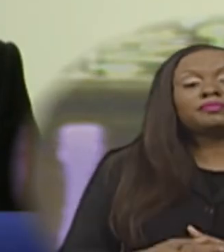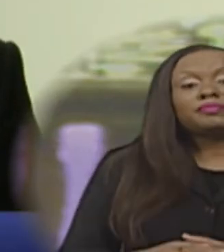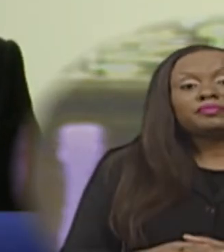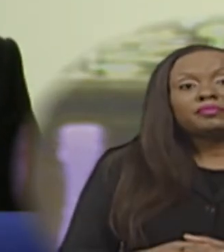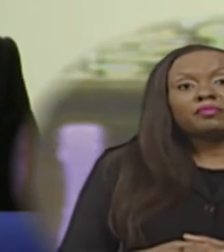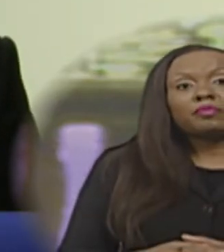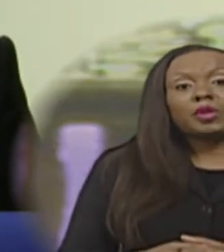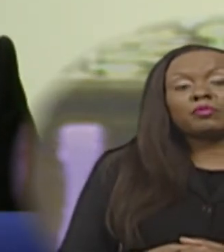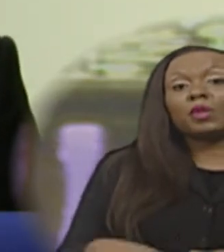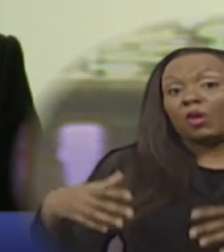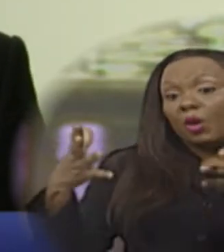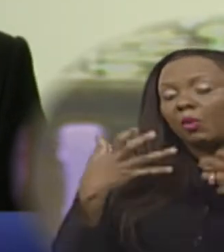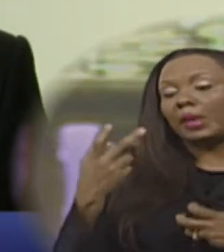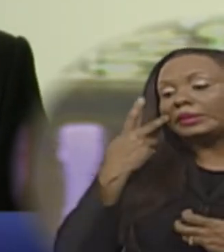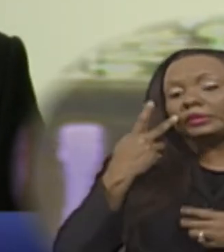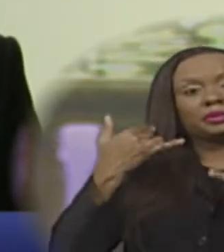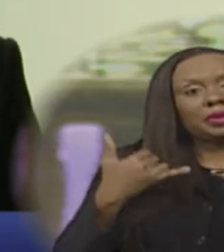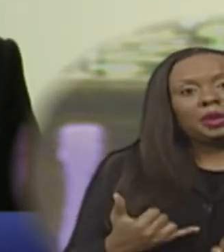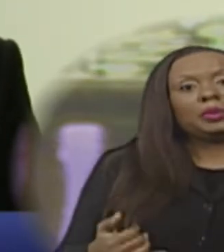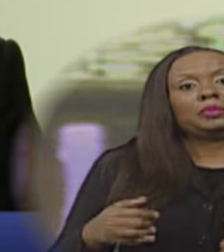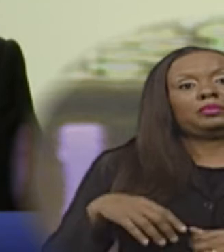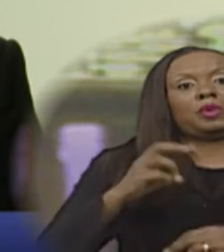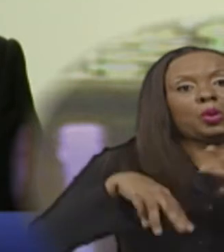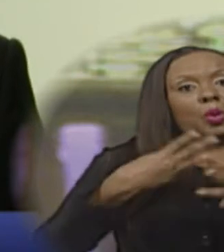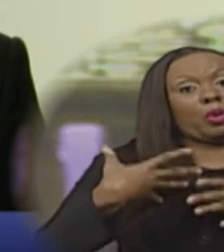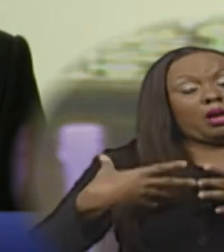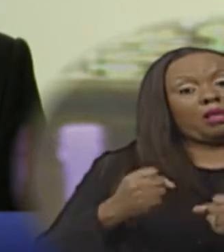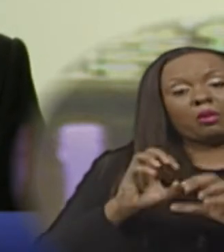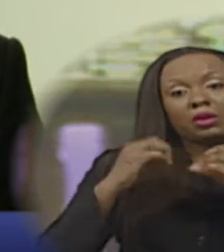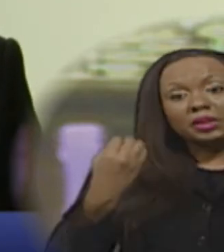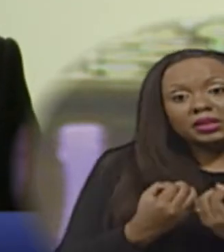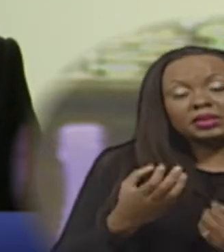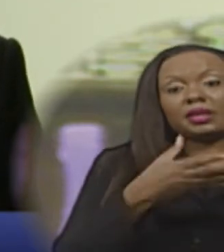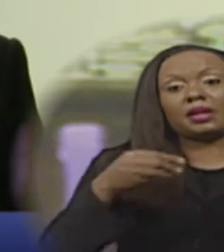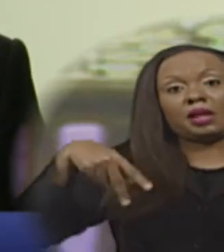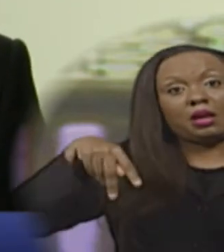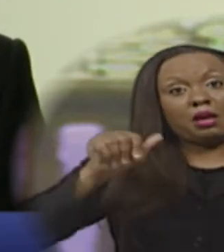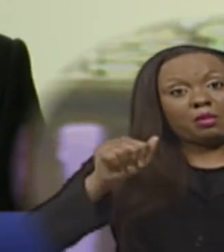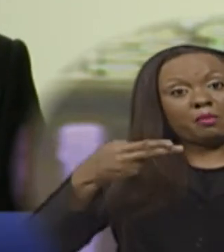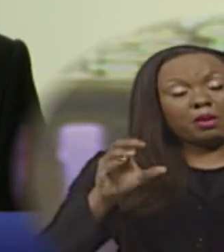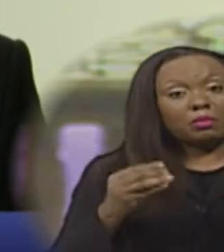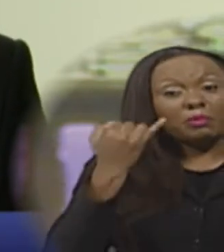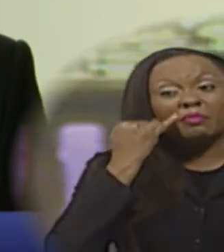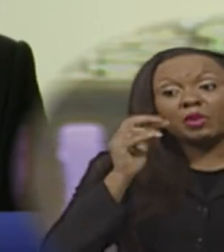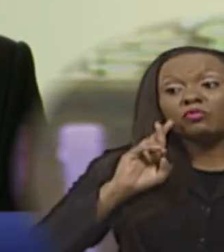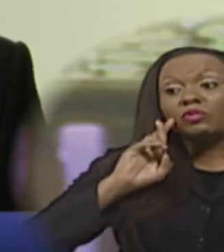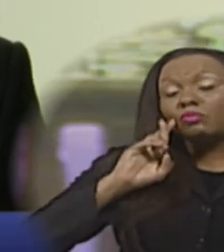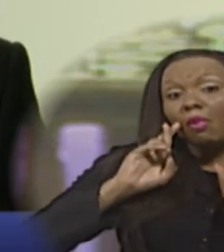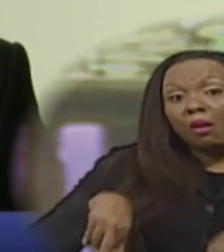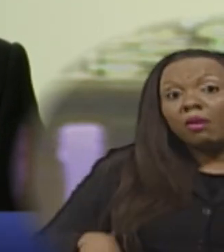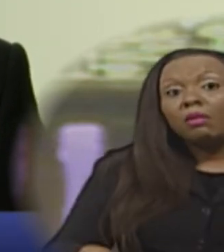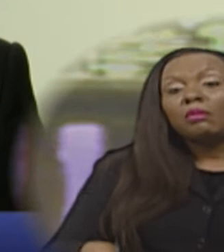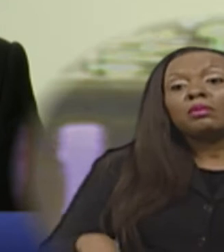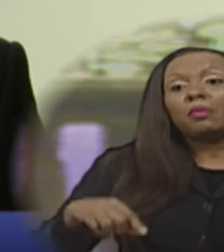and the World Health Organization will comment independently, but based on what we have provided so far, we have had no